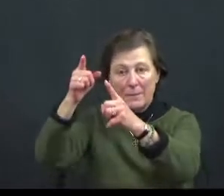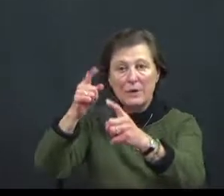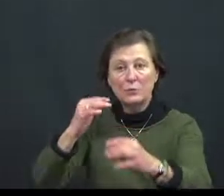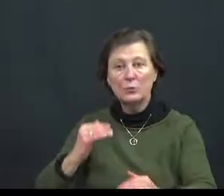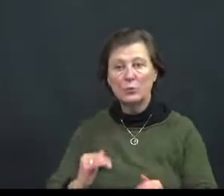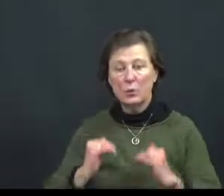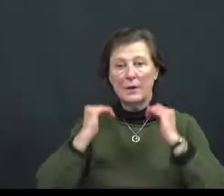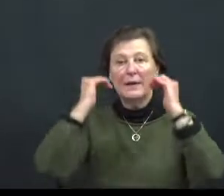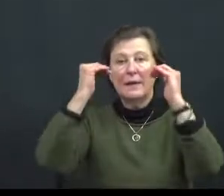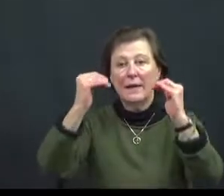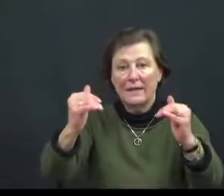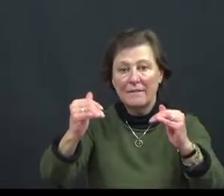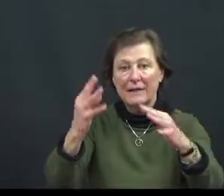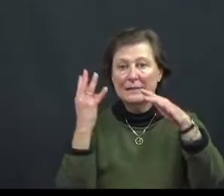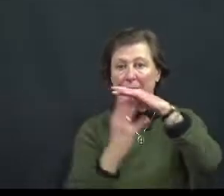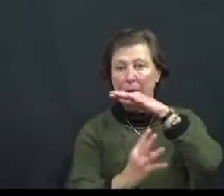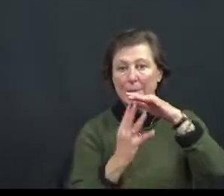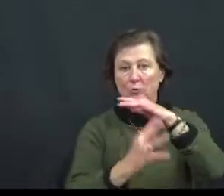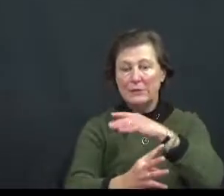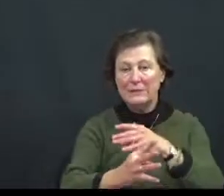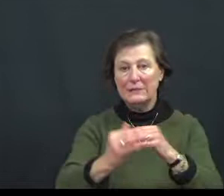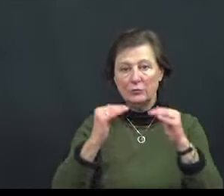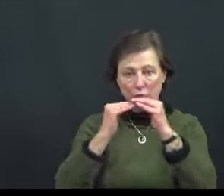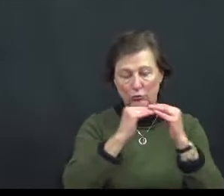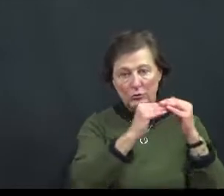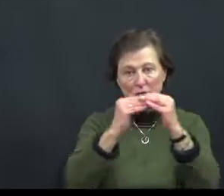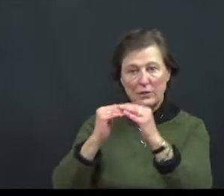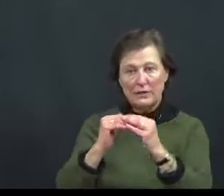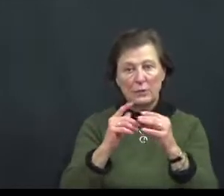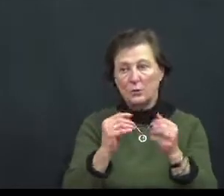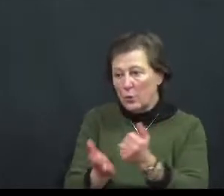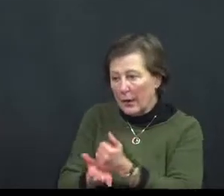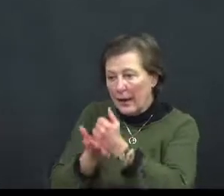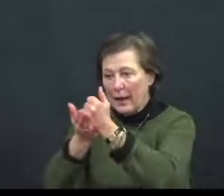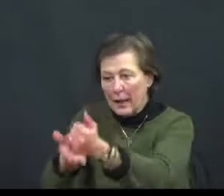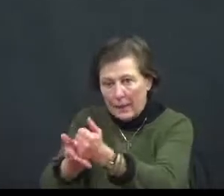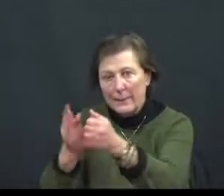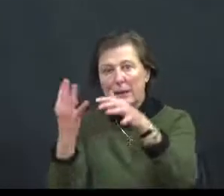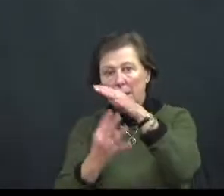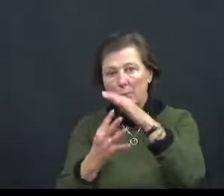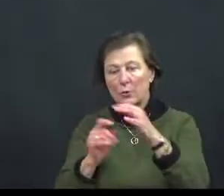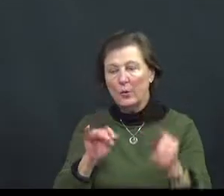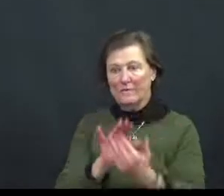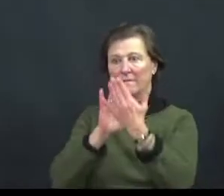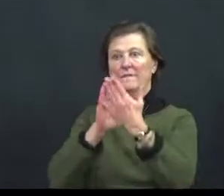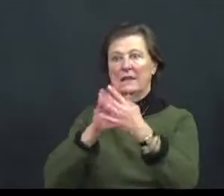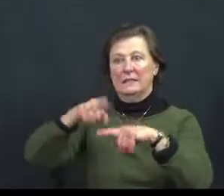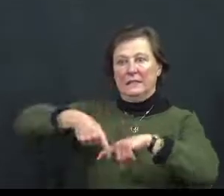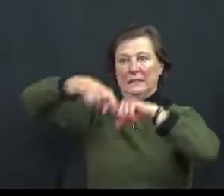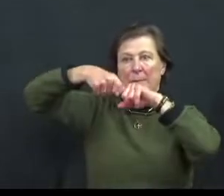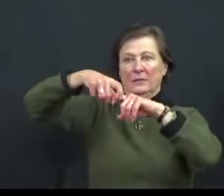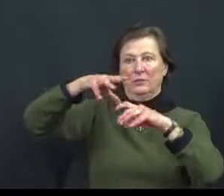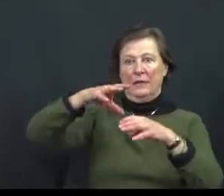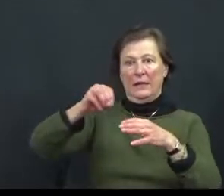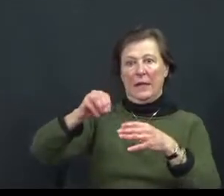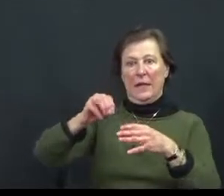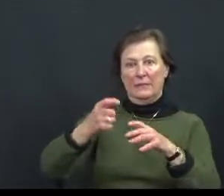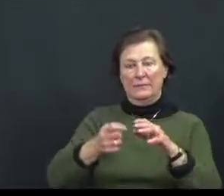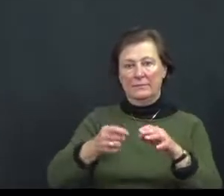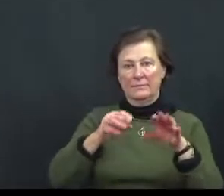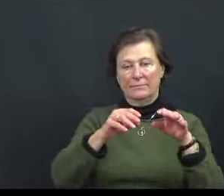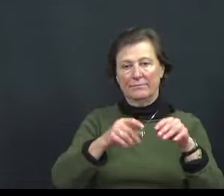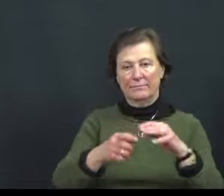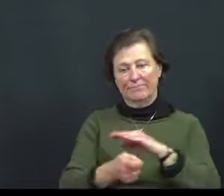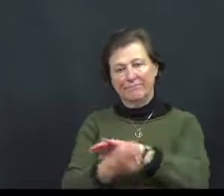immigrant justice through direct accompaniment of immigrants facing detention and deportation,